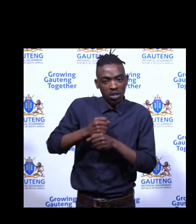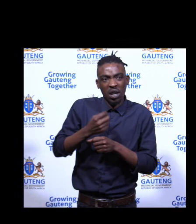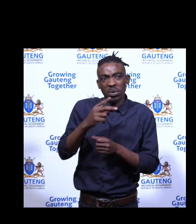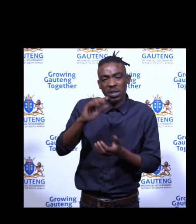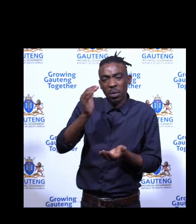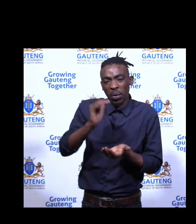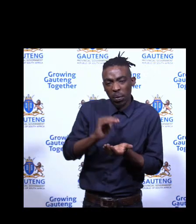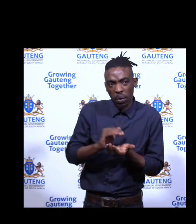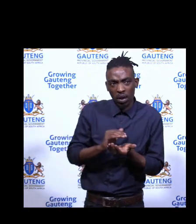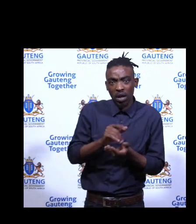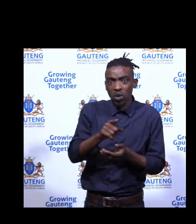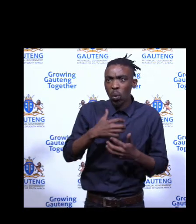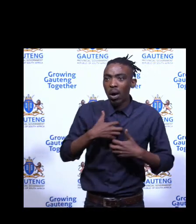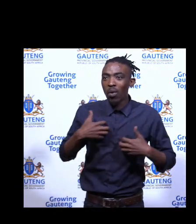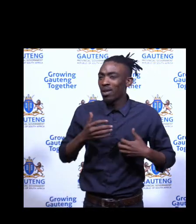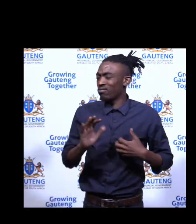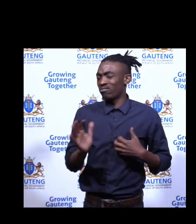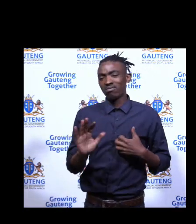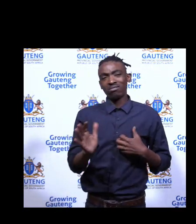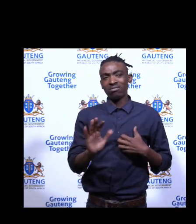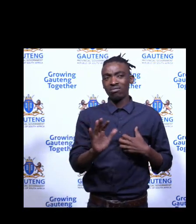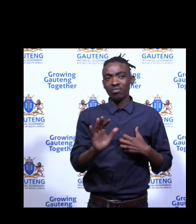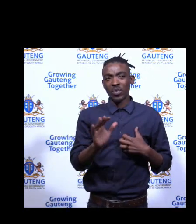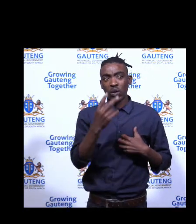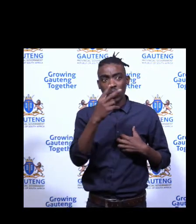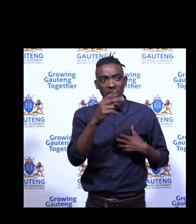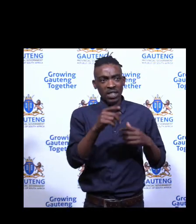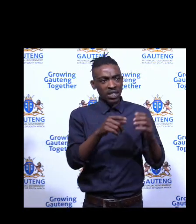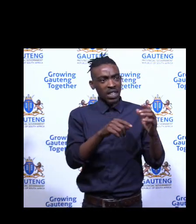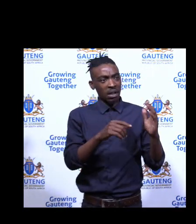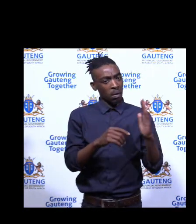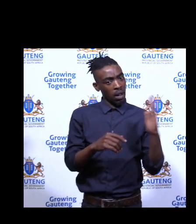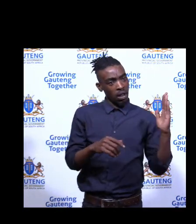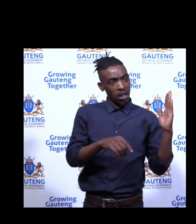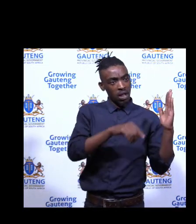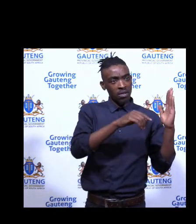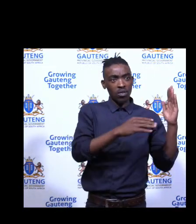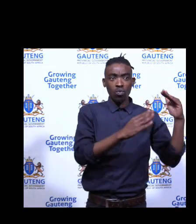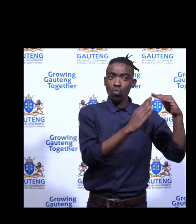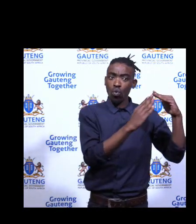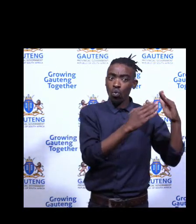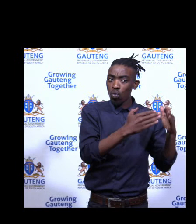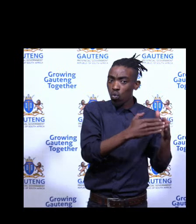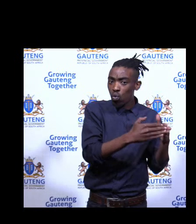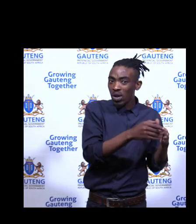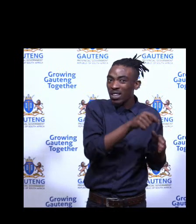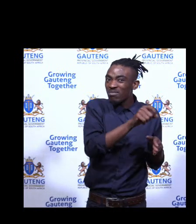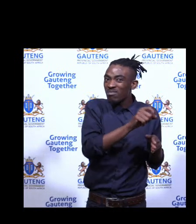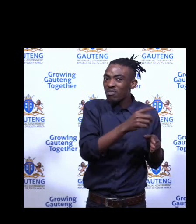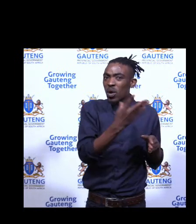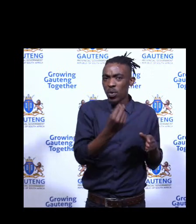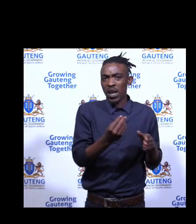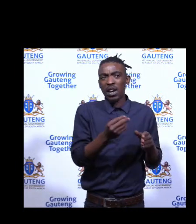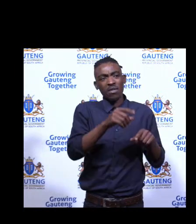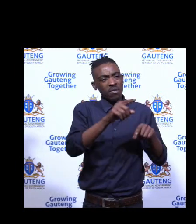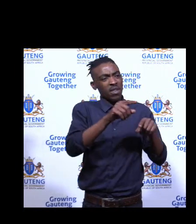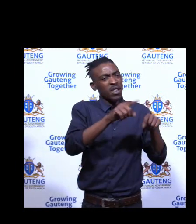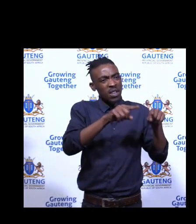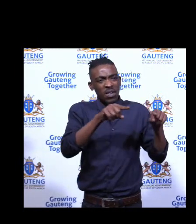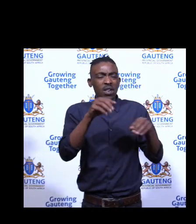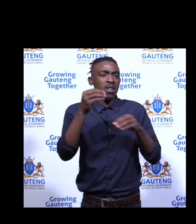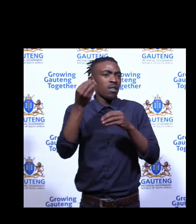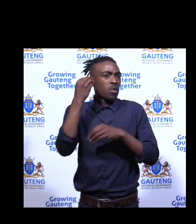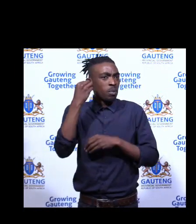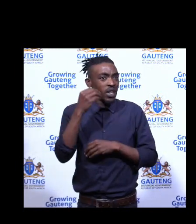should not be worried about the fact that if you look at the lower left corner, there's still a difference between the data and the model. This means the difference is hotspots.